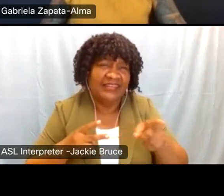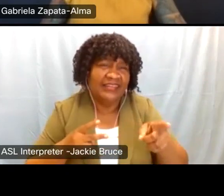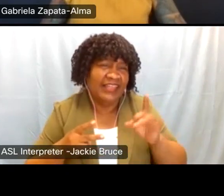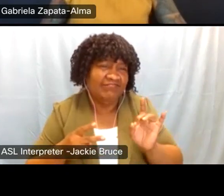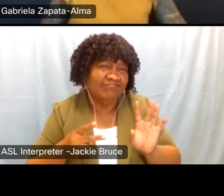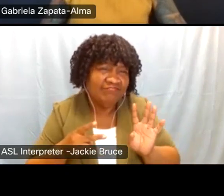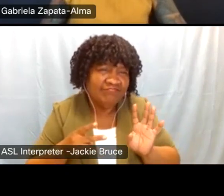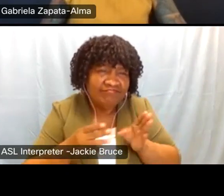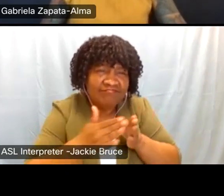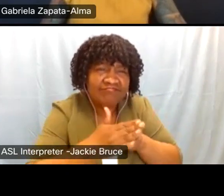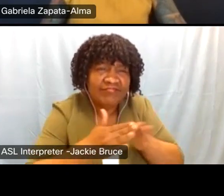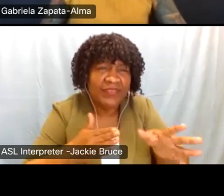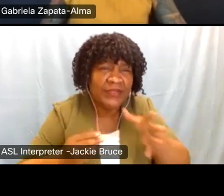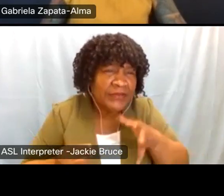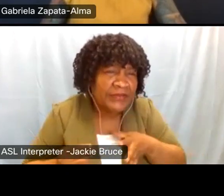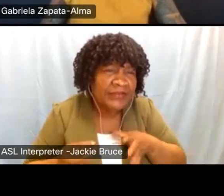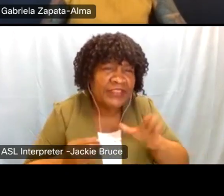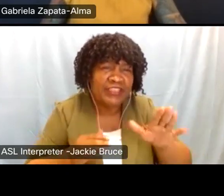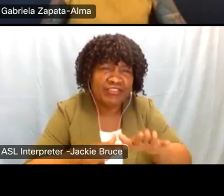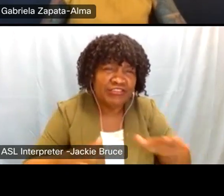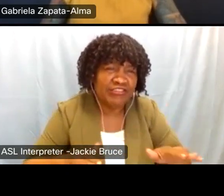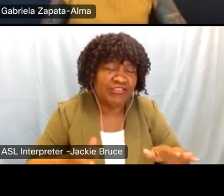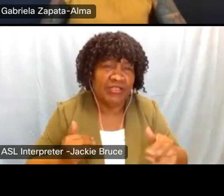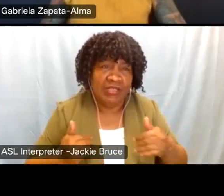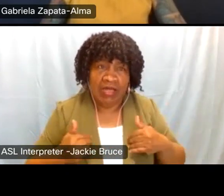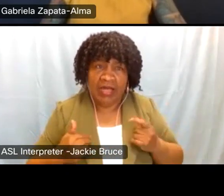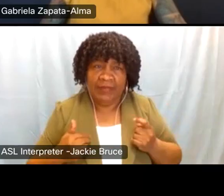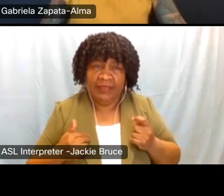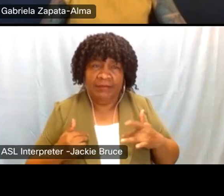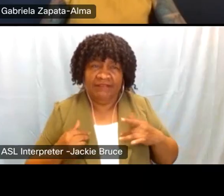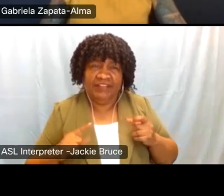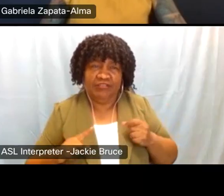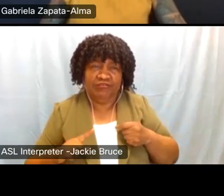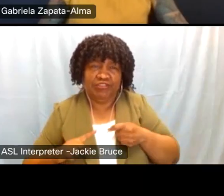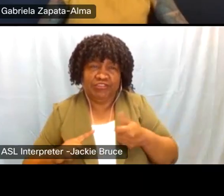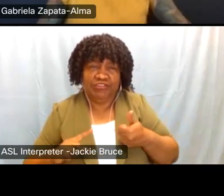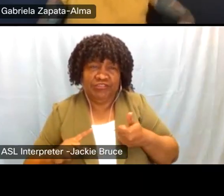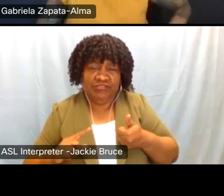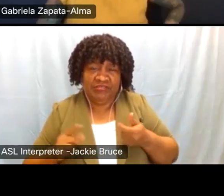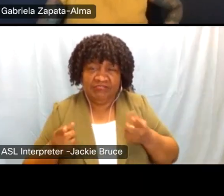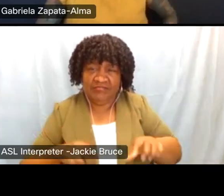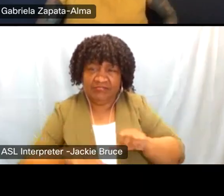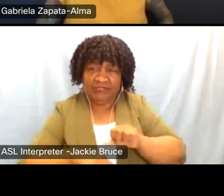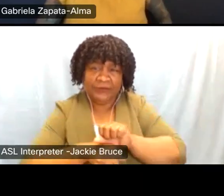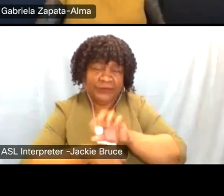children. And so I was being very triggered. This is very early in my work in this